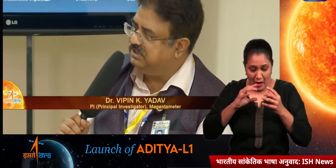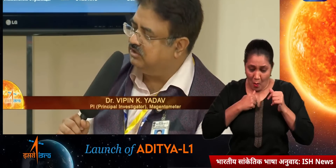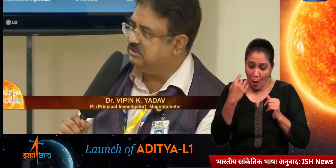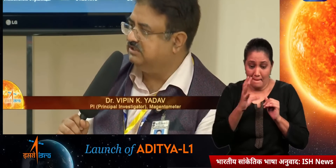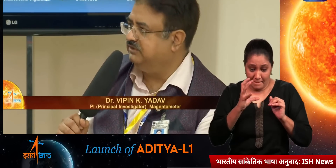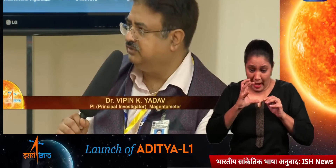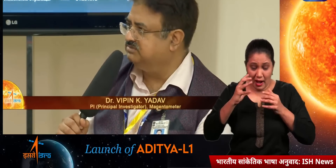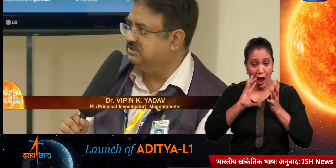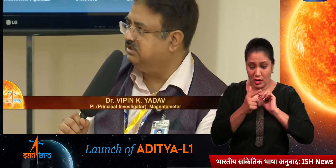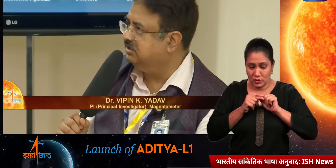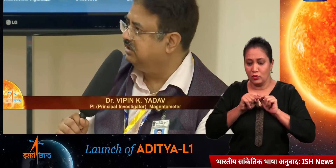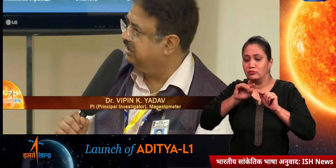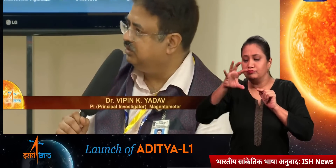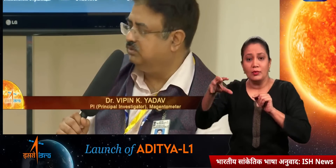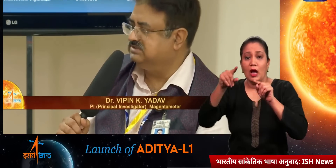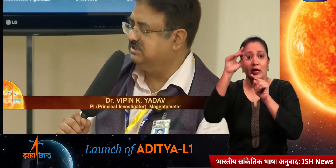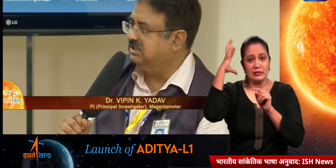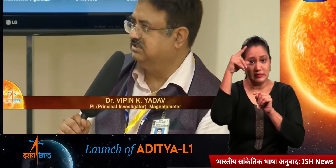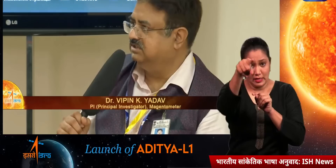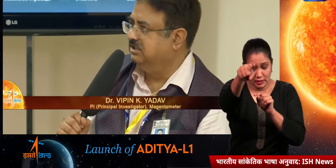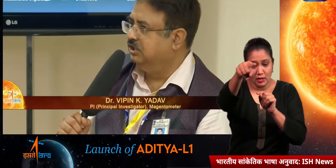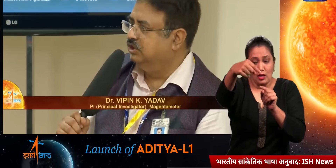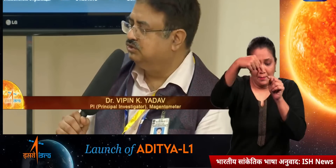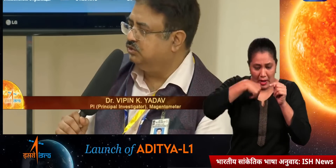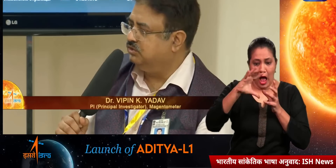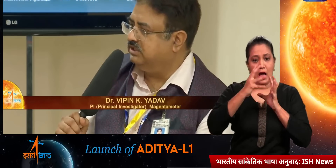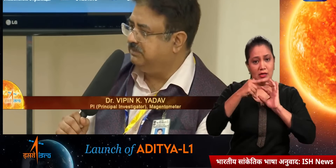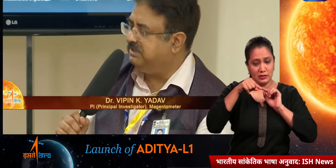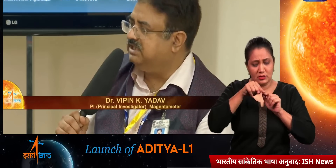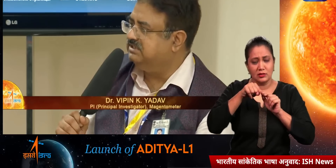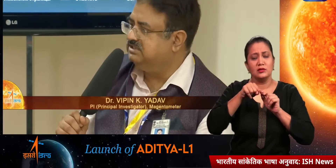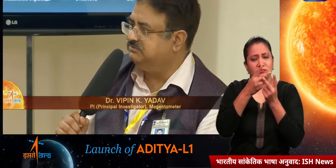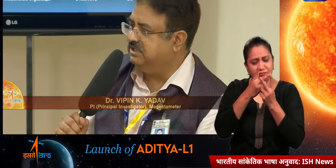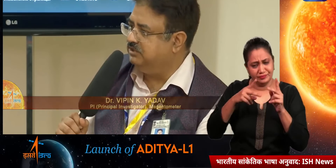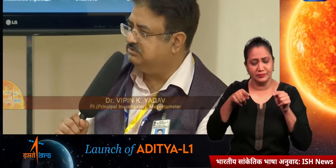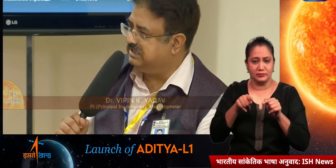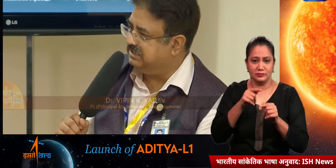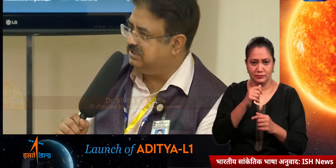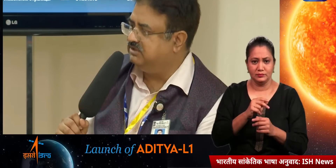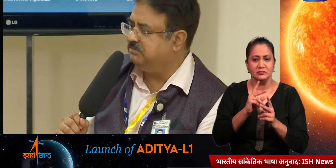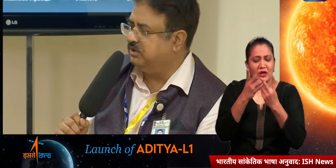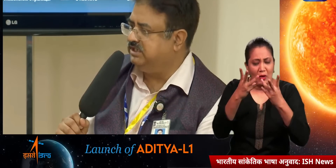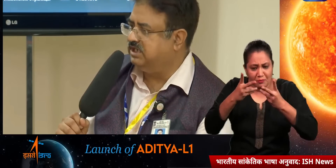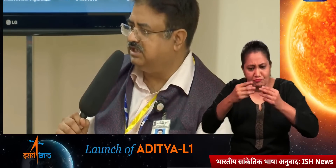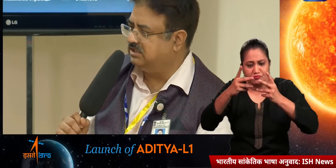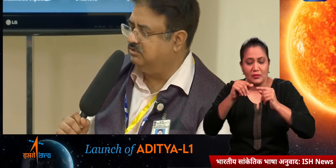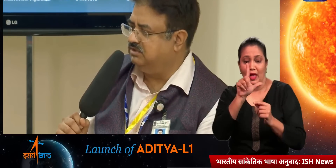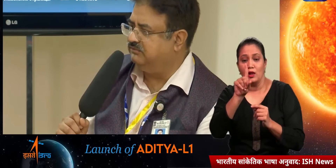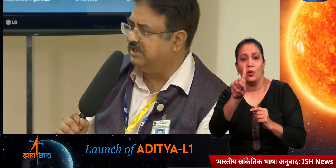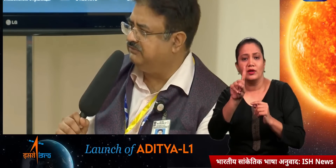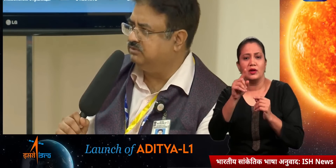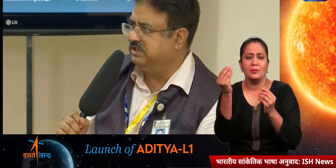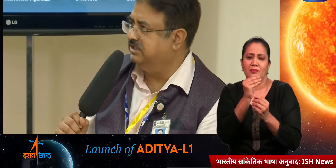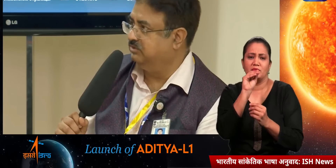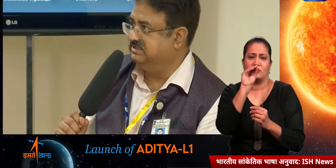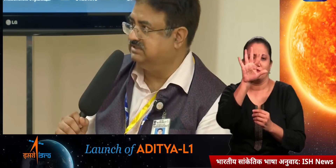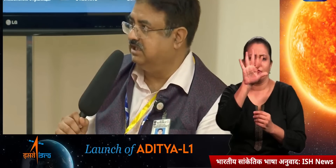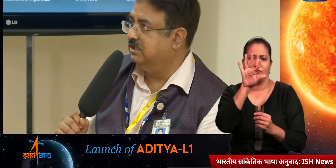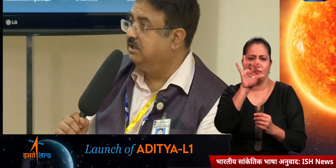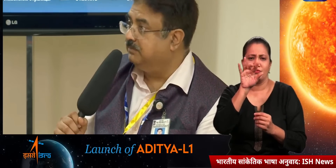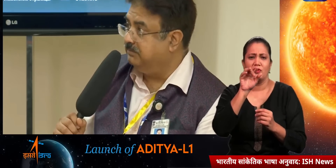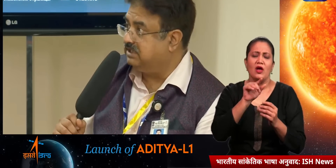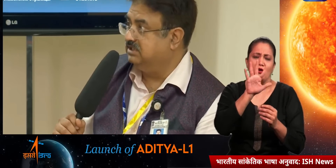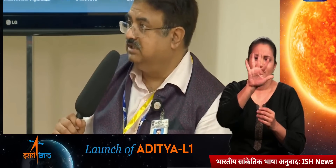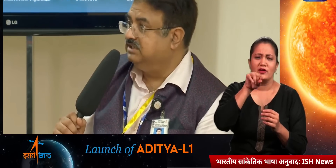is coming all the way from Sun and towards the Earth. So typically these values at L1 point are around 5 to 10